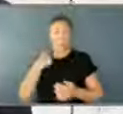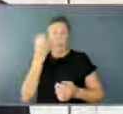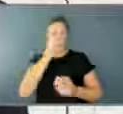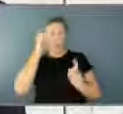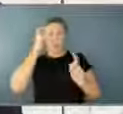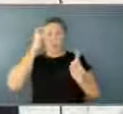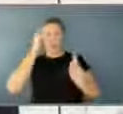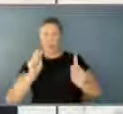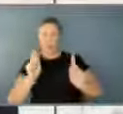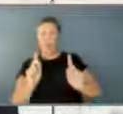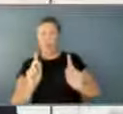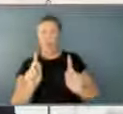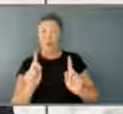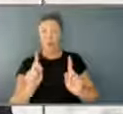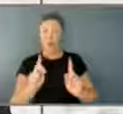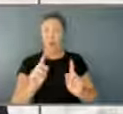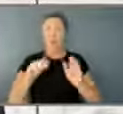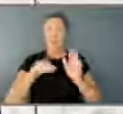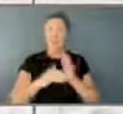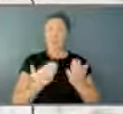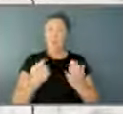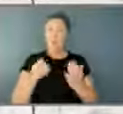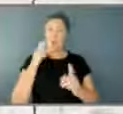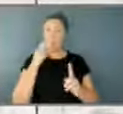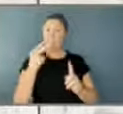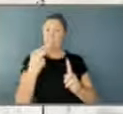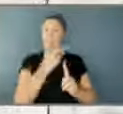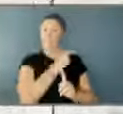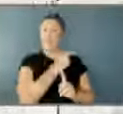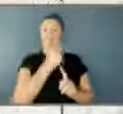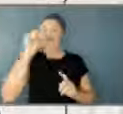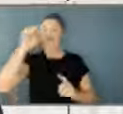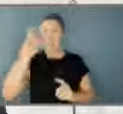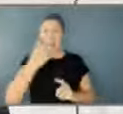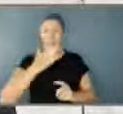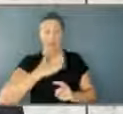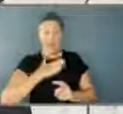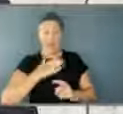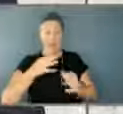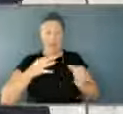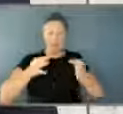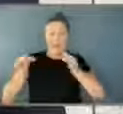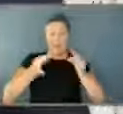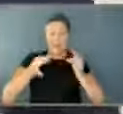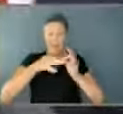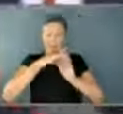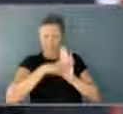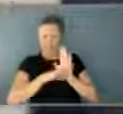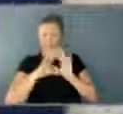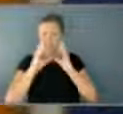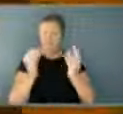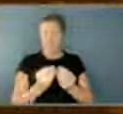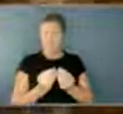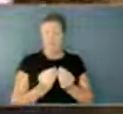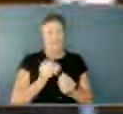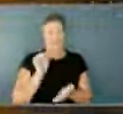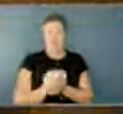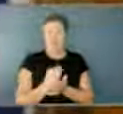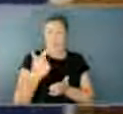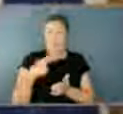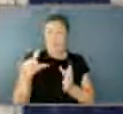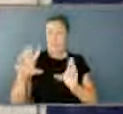month, if anything, has shown that the systems have been able to mitigate that risk. Brendan? So I think it's important to note that whilst